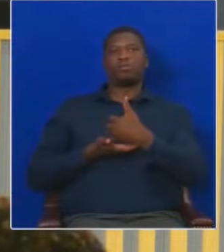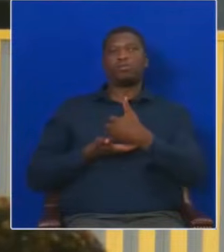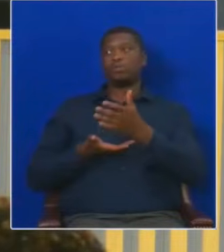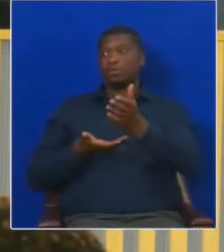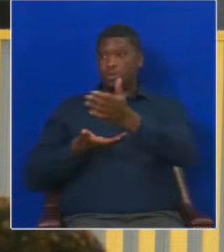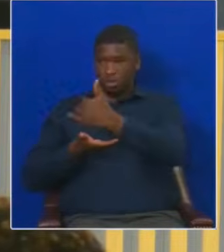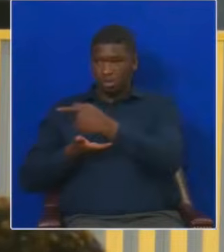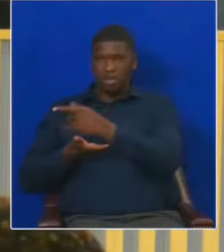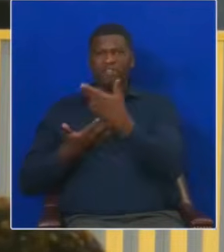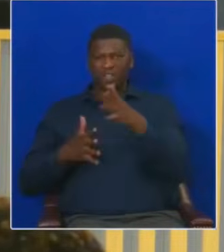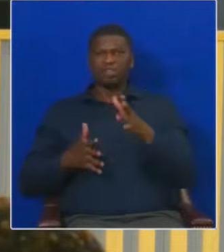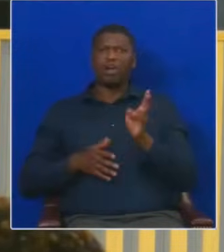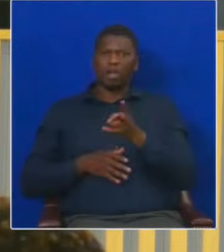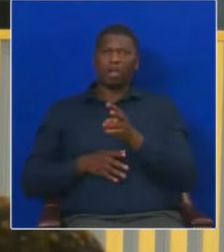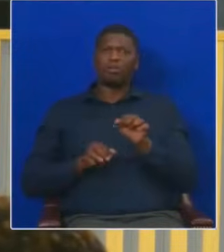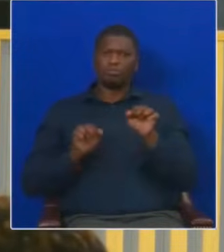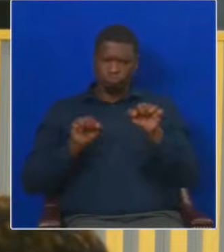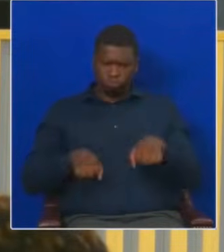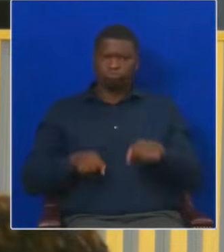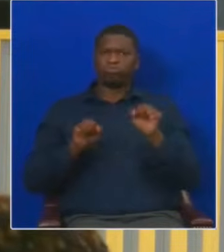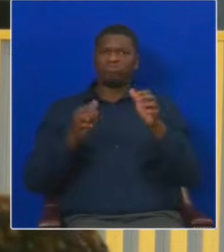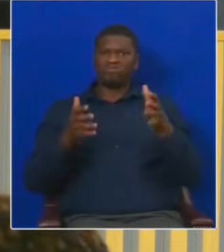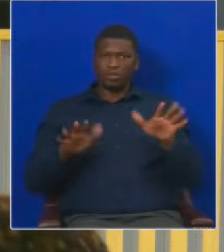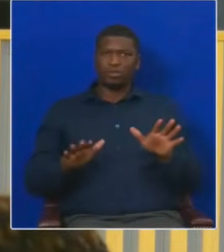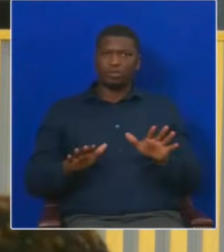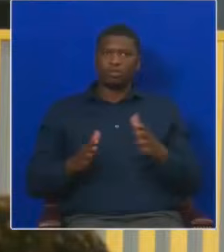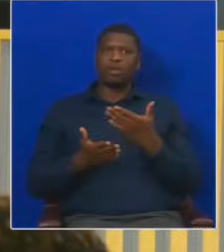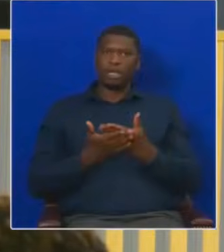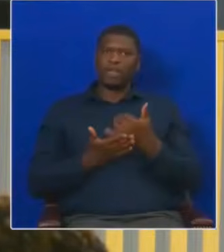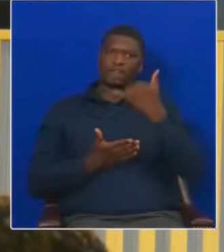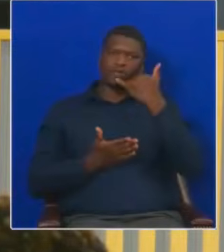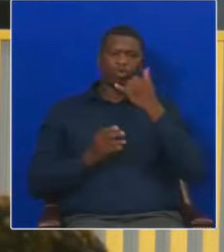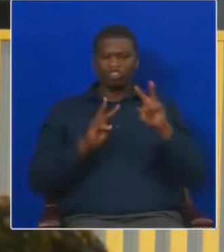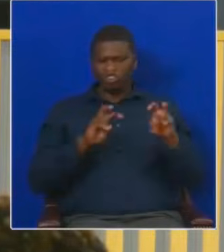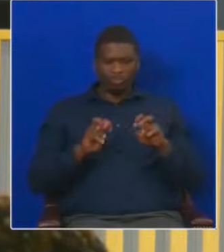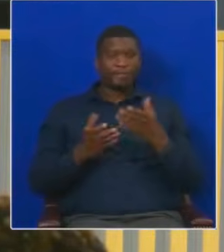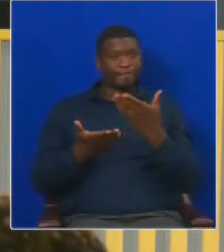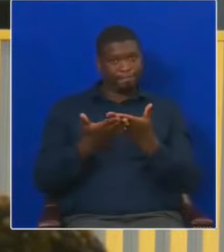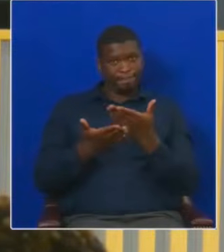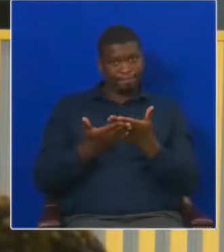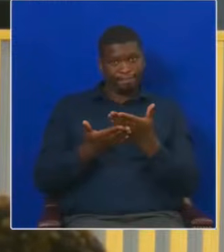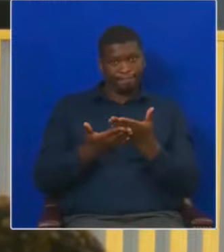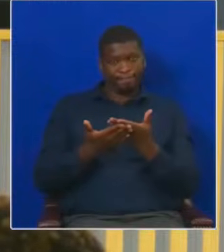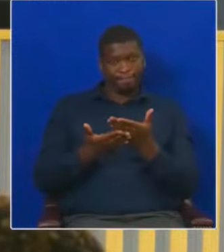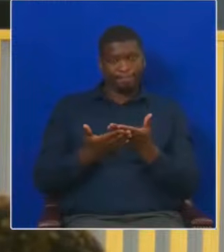to the search on the cell phones or downloading on the cell phones.